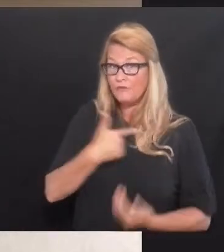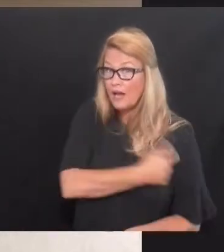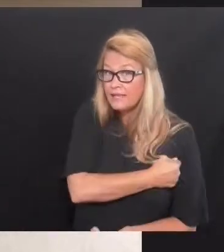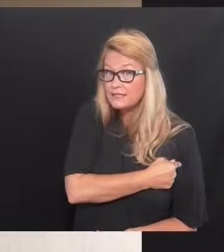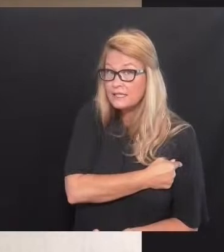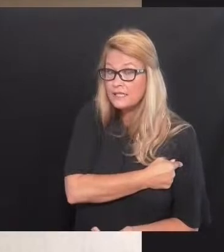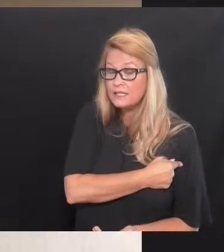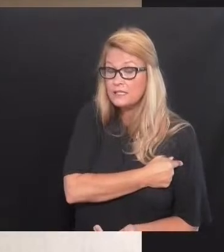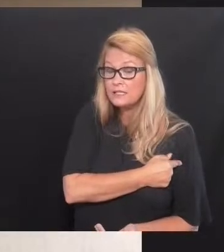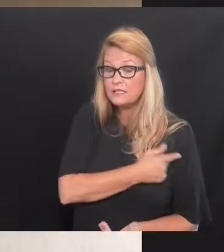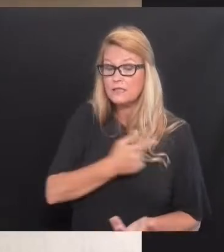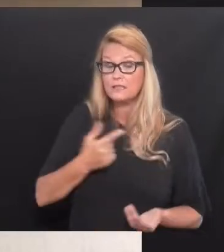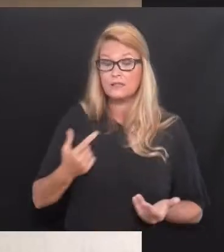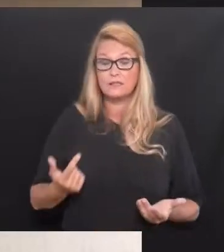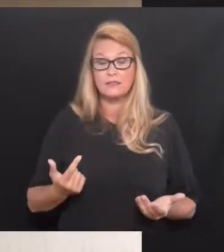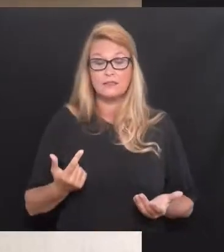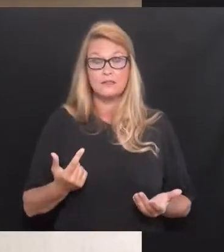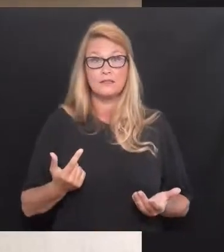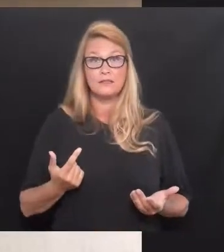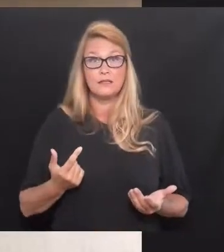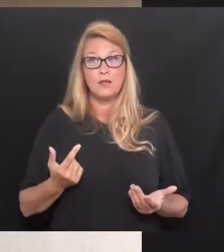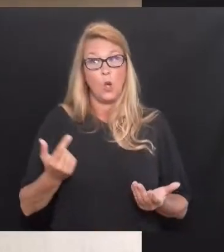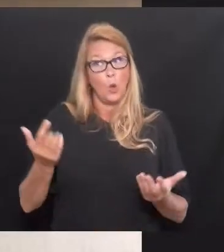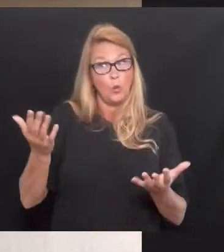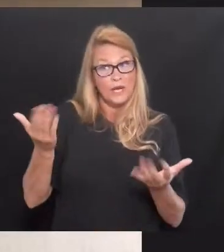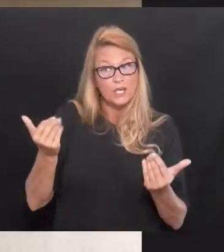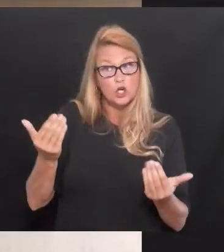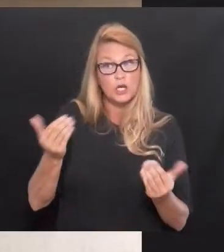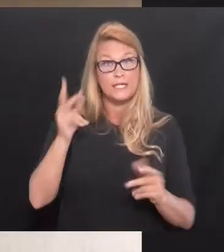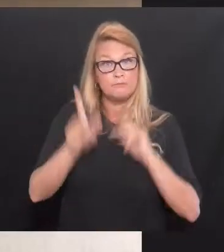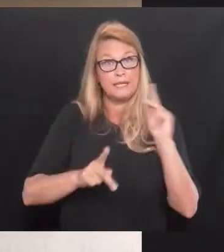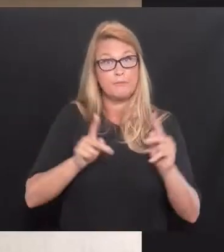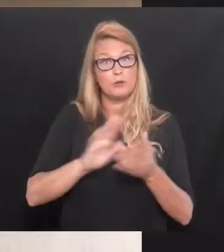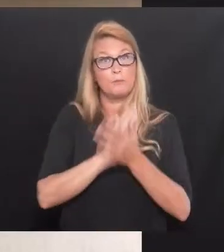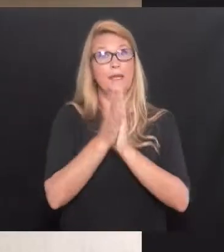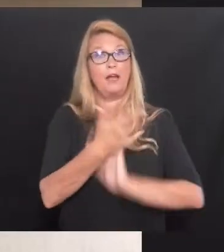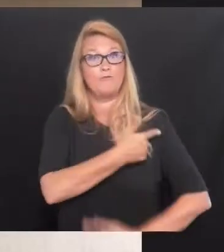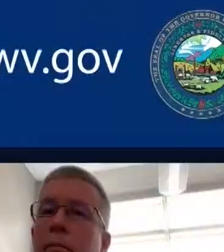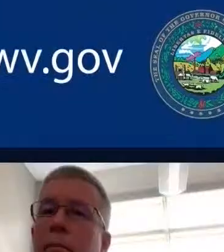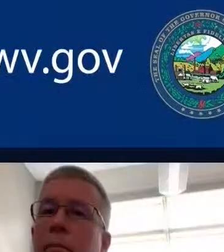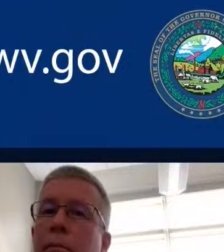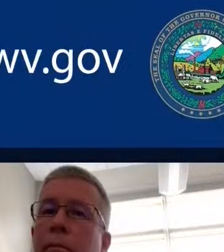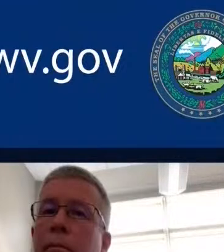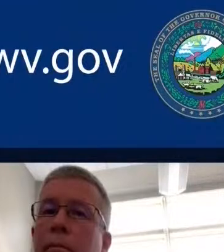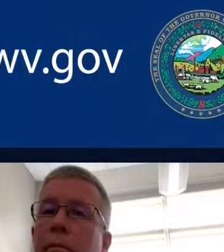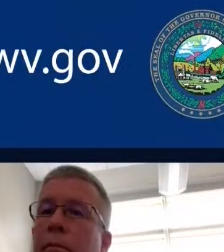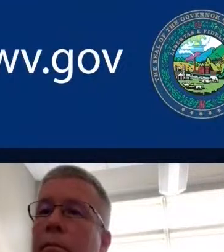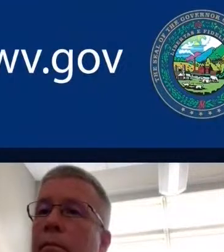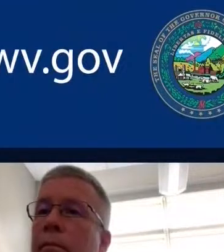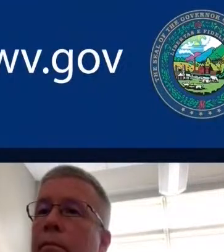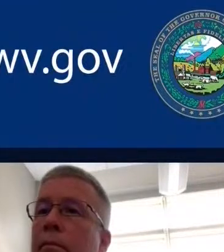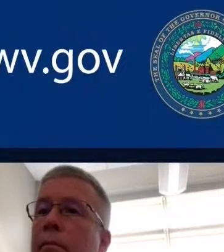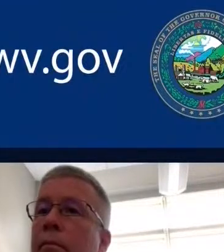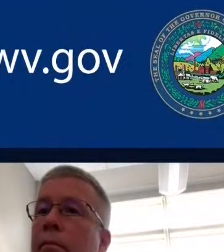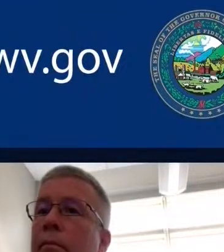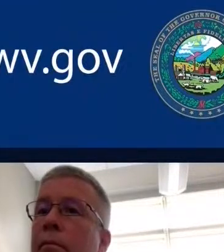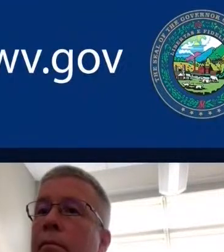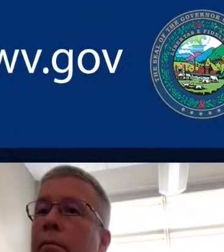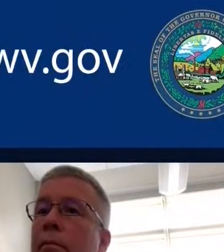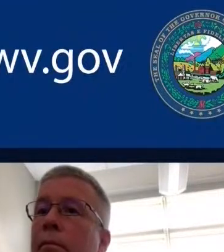that critical information urge people to get the vaccine? That's a great point. Great point.